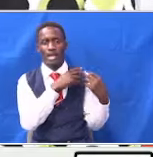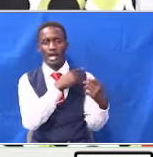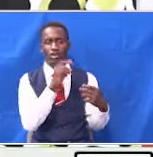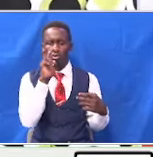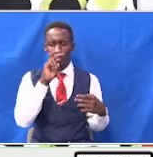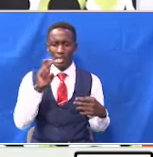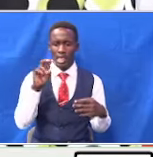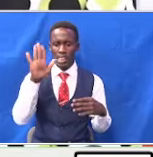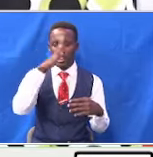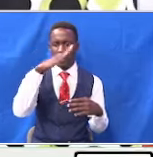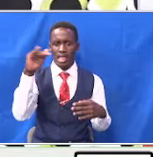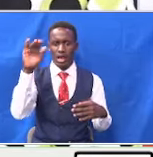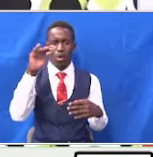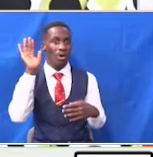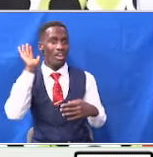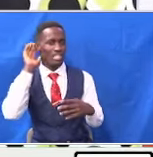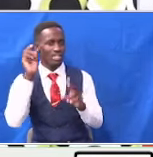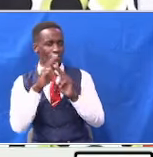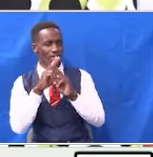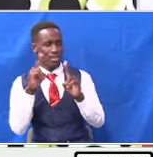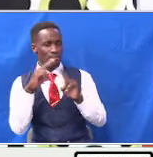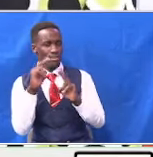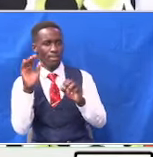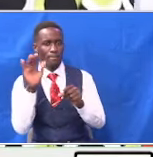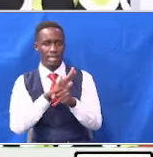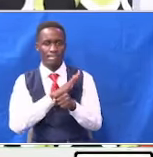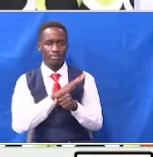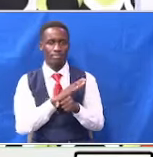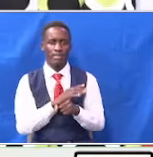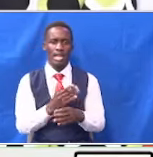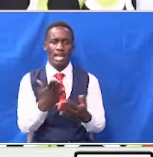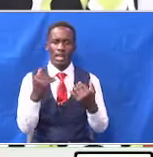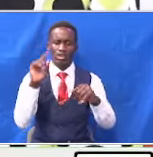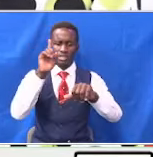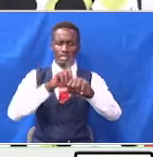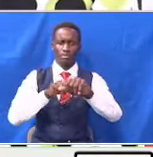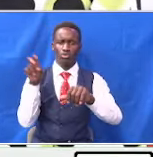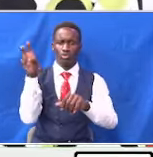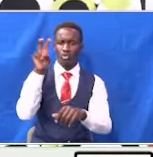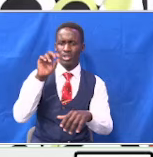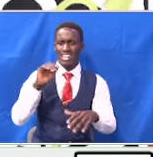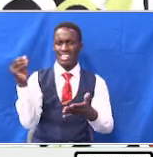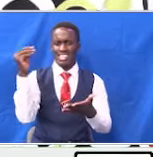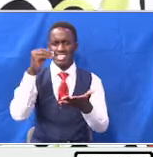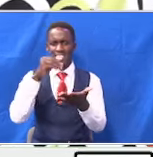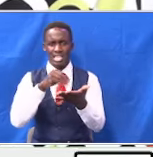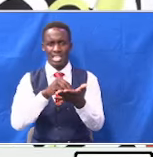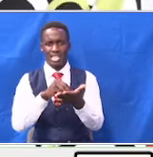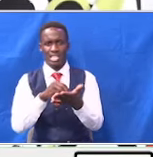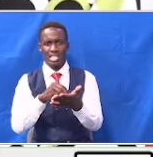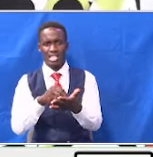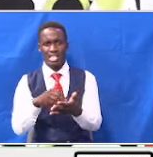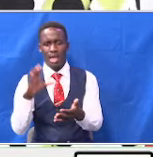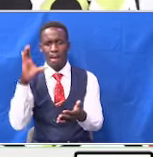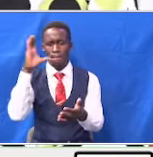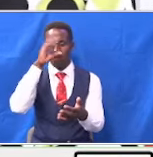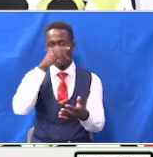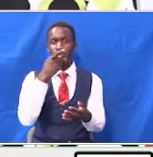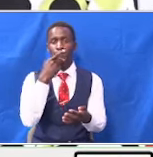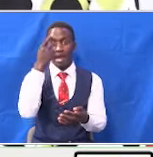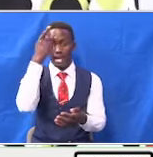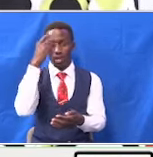There was traction. A lot yes. of people resonated with that. Yes. It's time now for us to look again at the absentee parent, the father, and